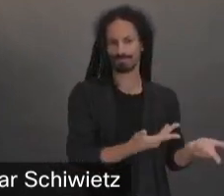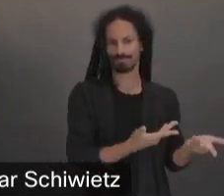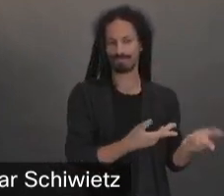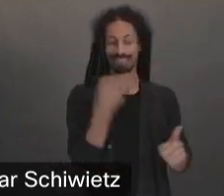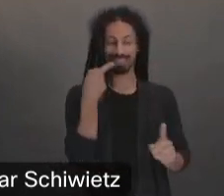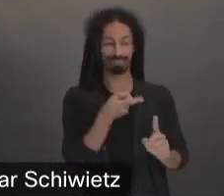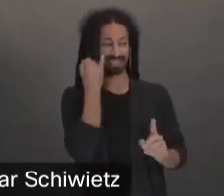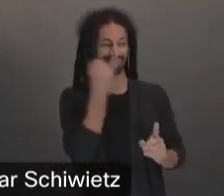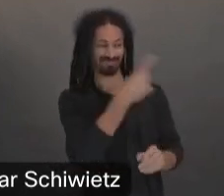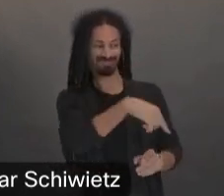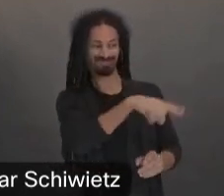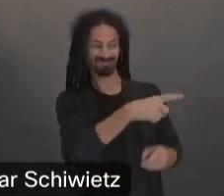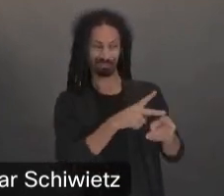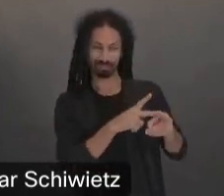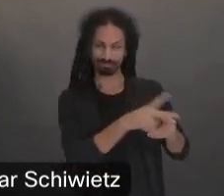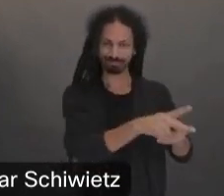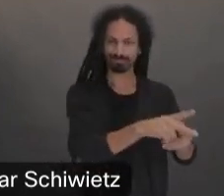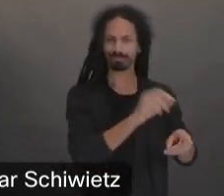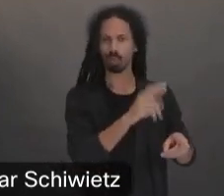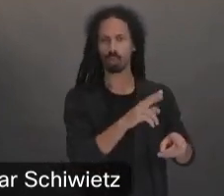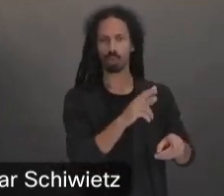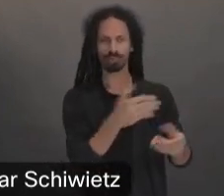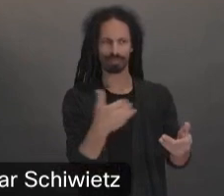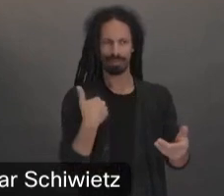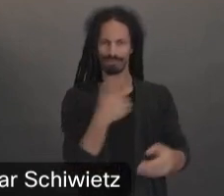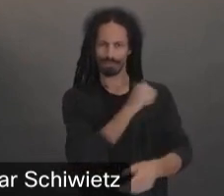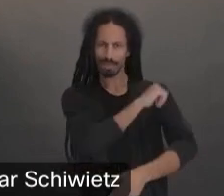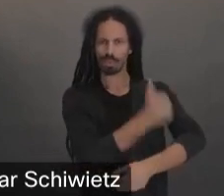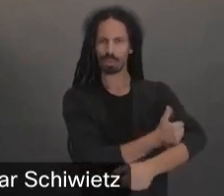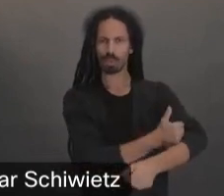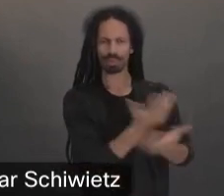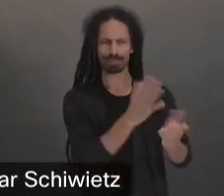or authorities on a topic.